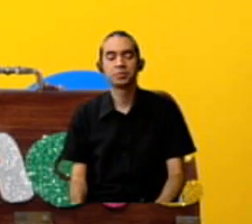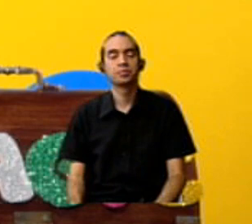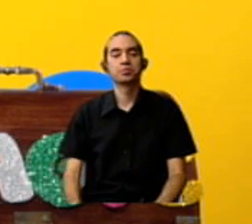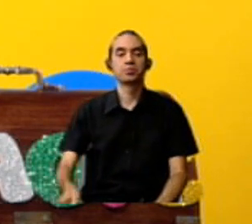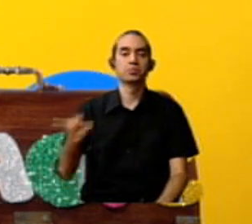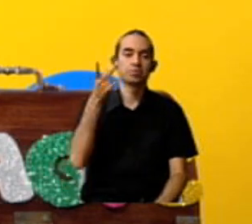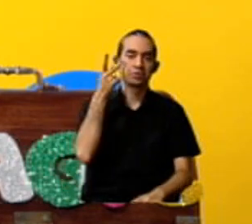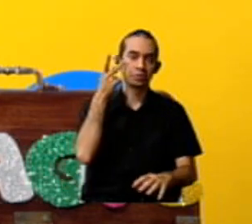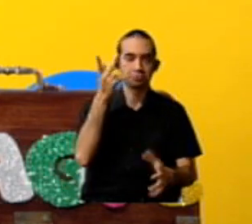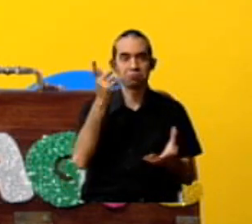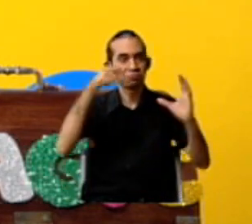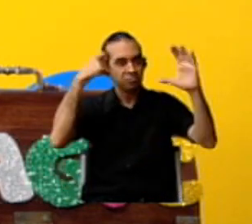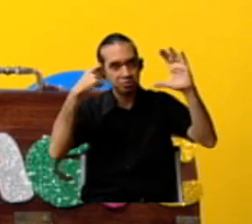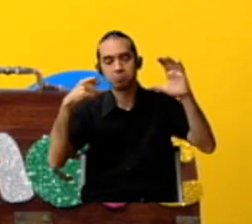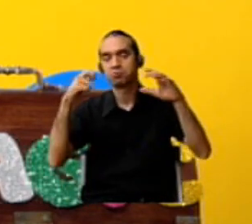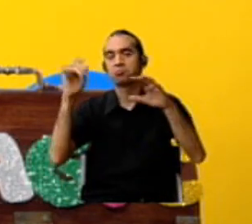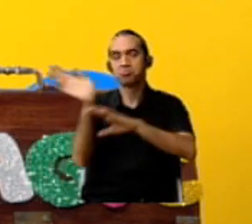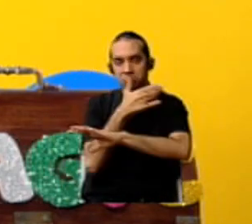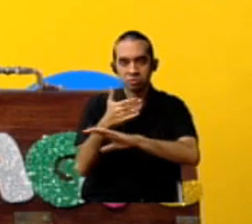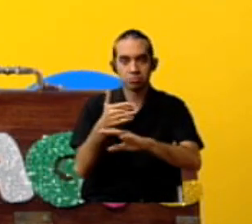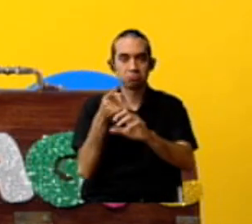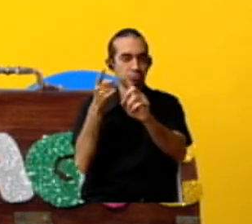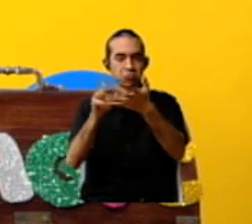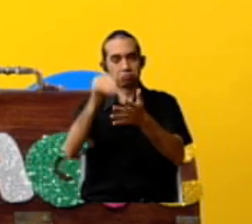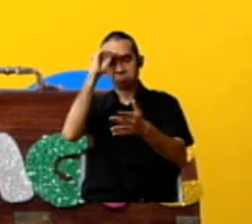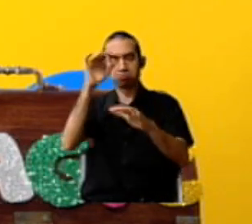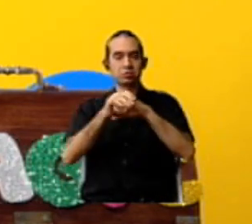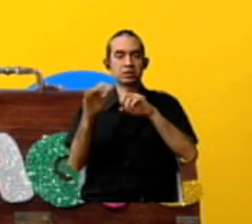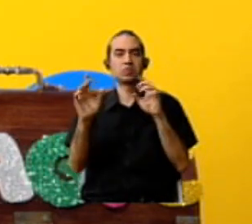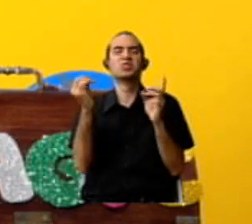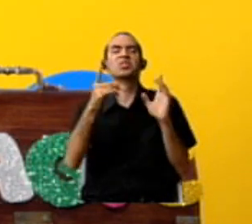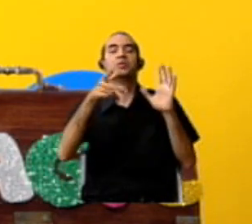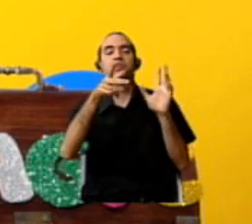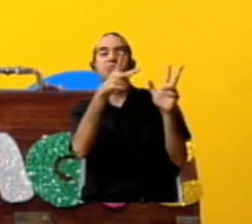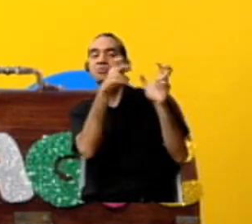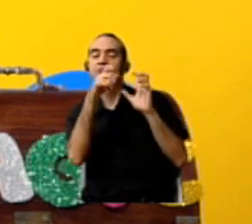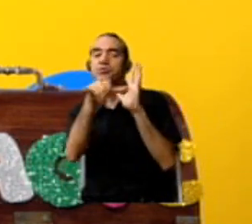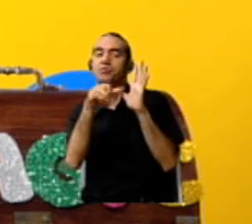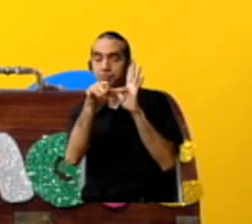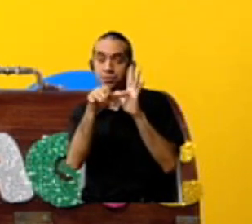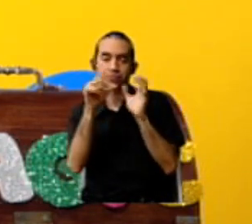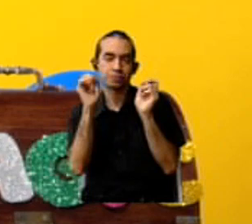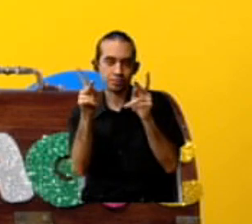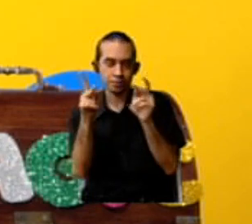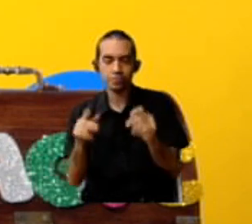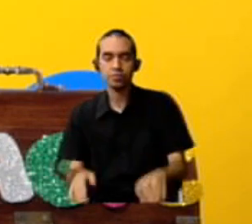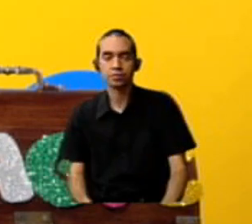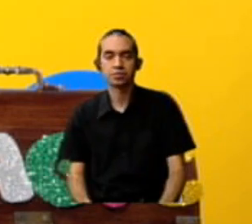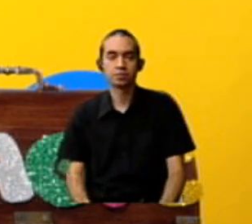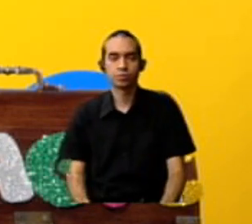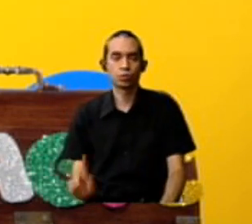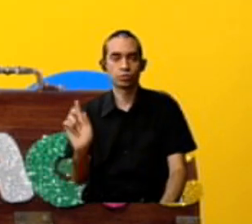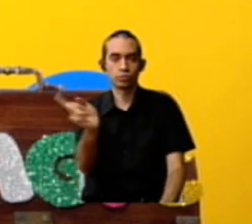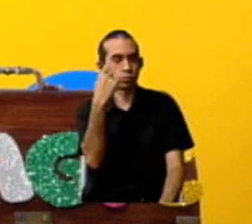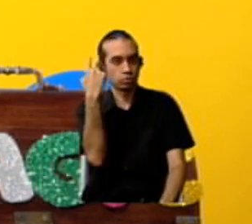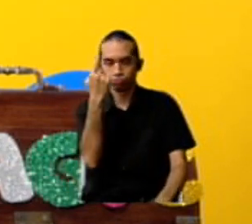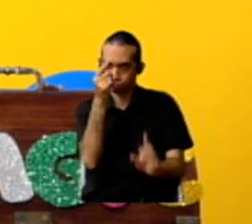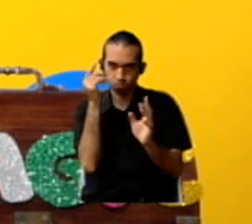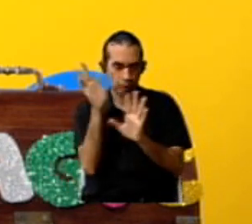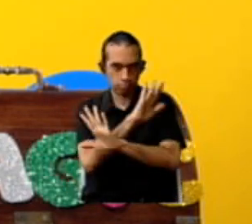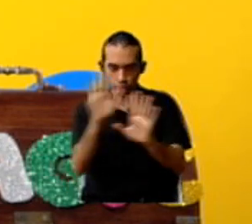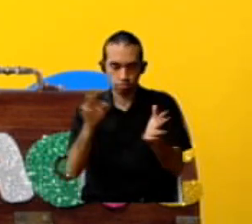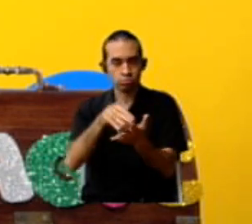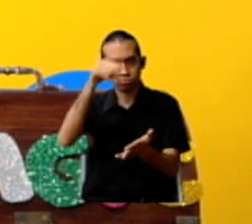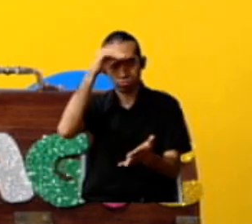únicamente con el fin de aprender inglés. Esos videos son tomados de YouTube, ¿ok? Y exclusivamente para